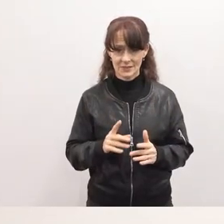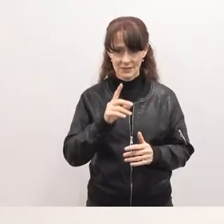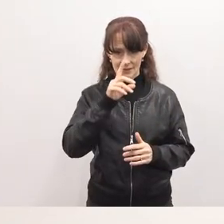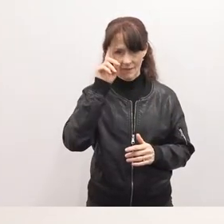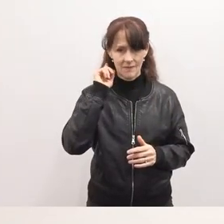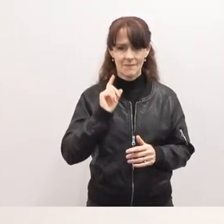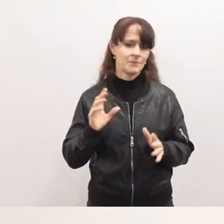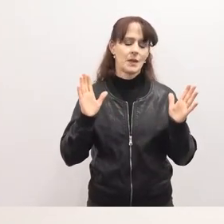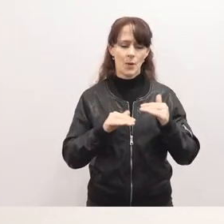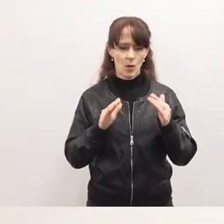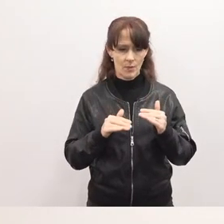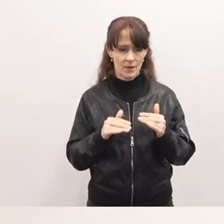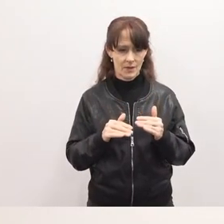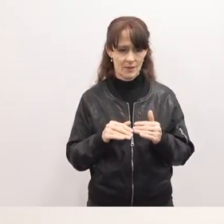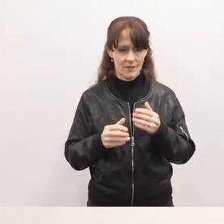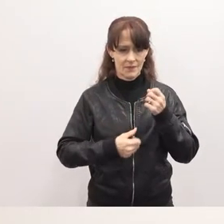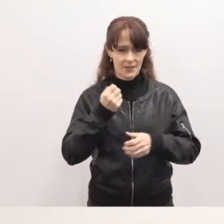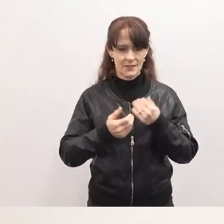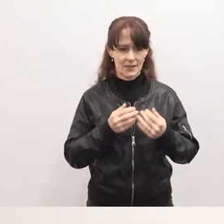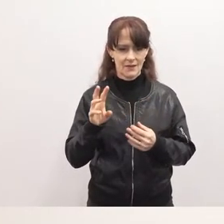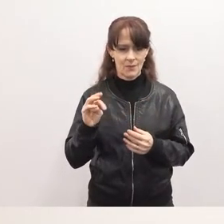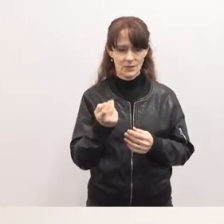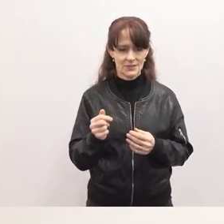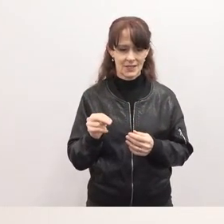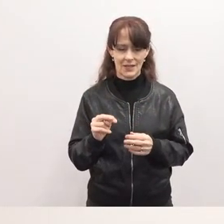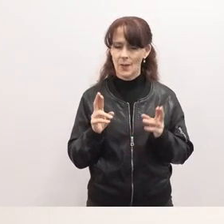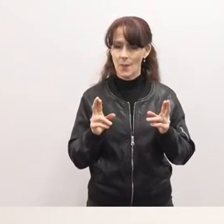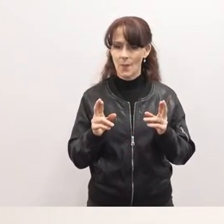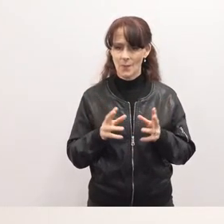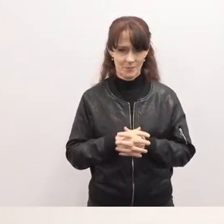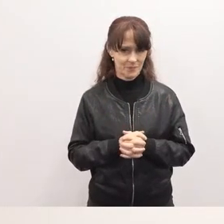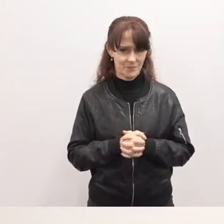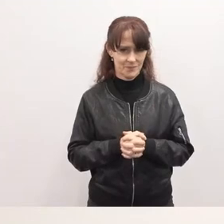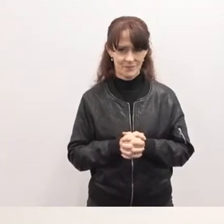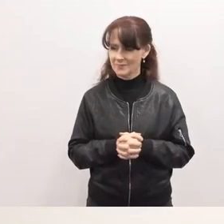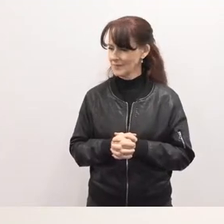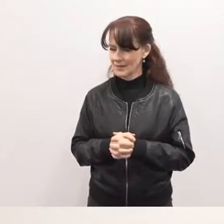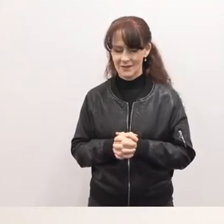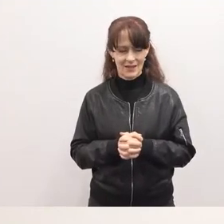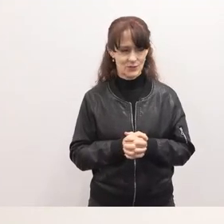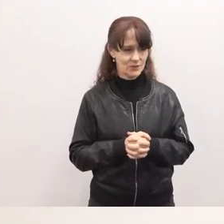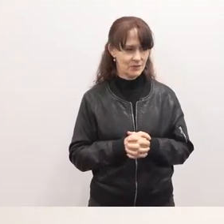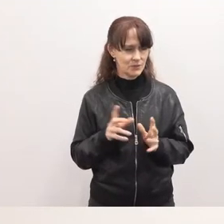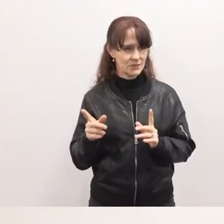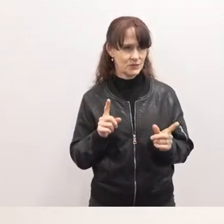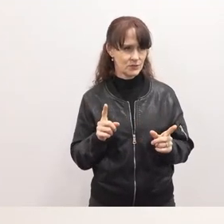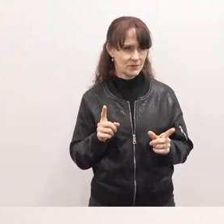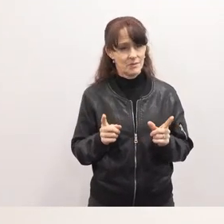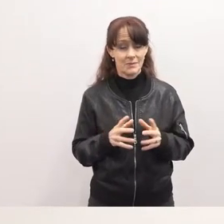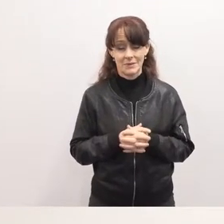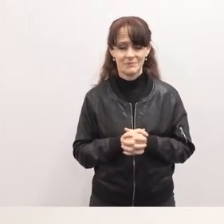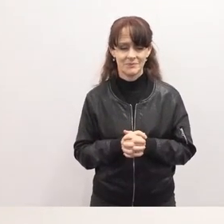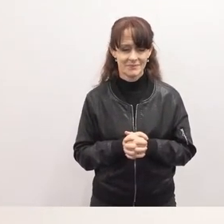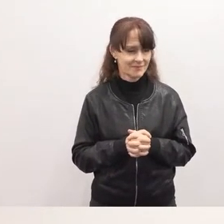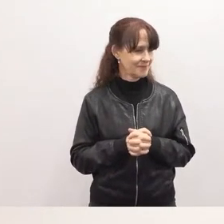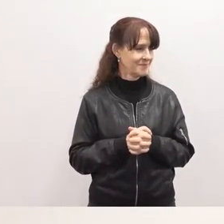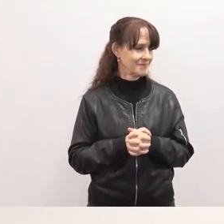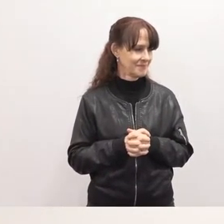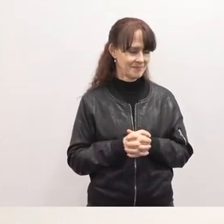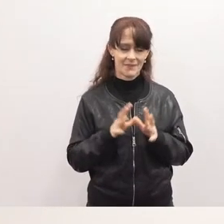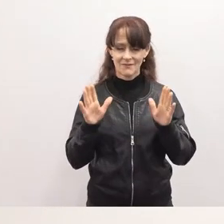I'm hoping it's the singing group from Wilson. Okay. All right. Yes. All right.